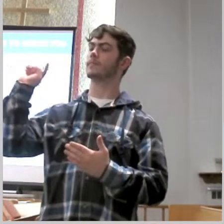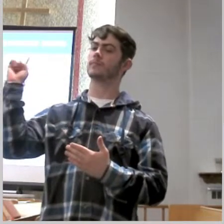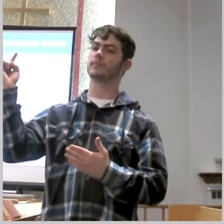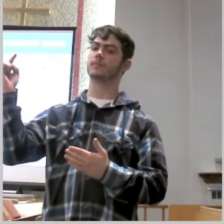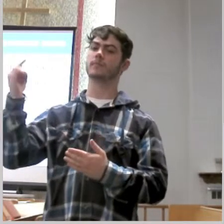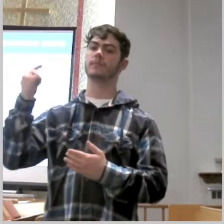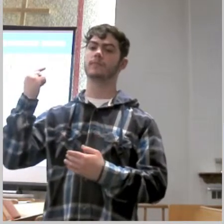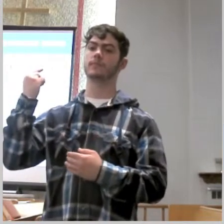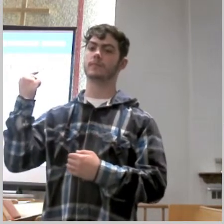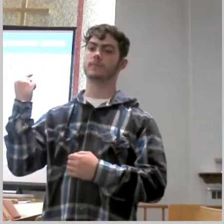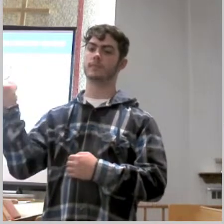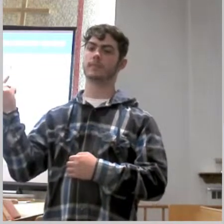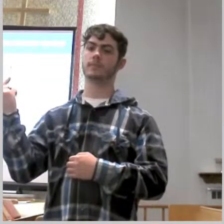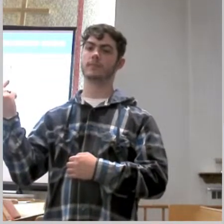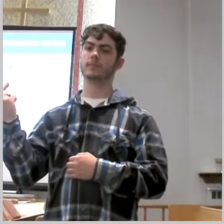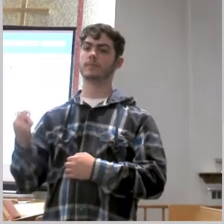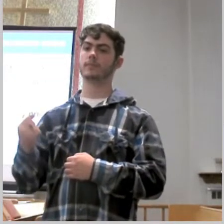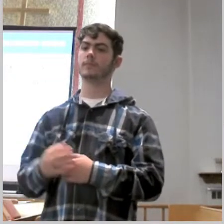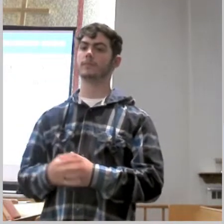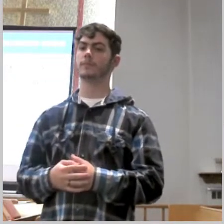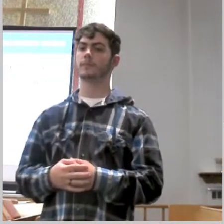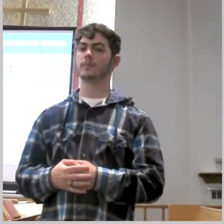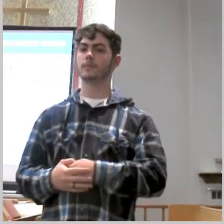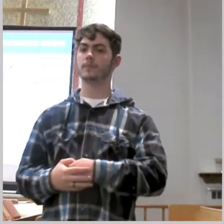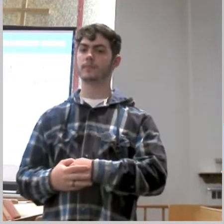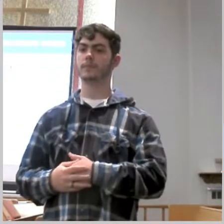live in you.